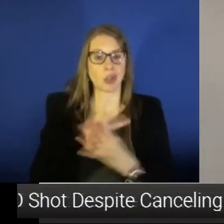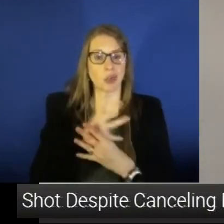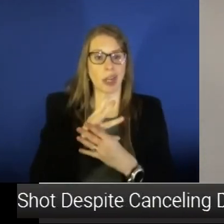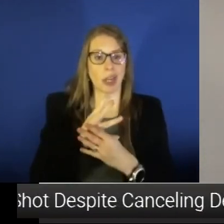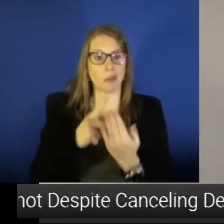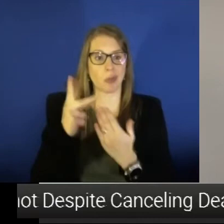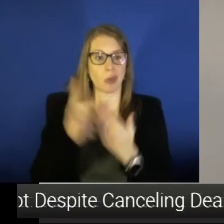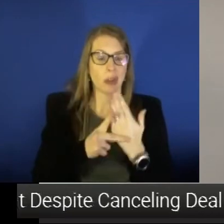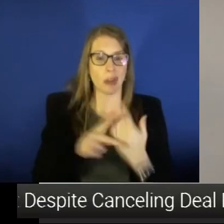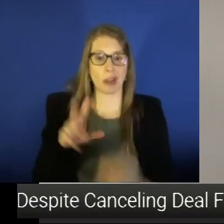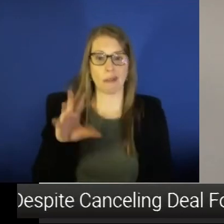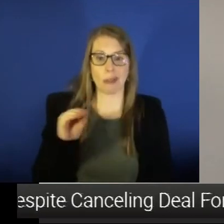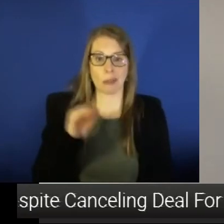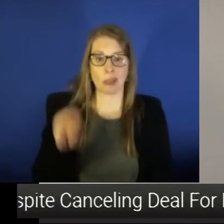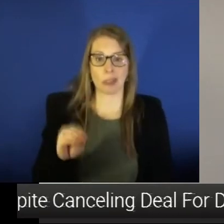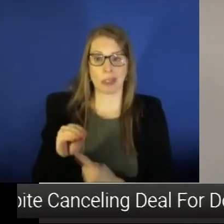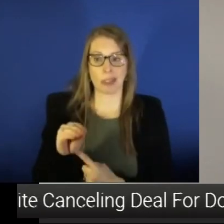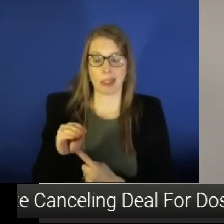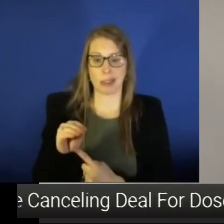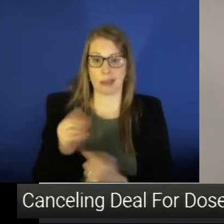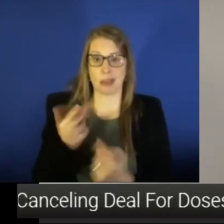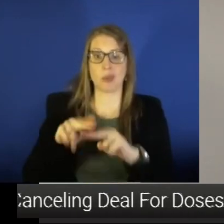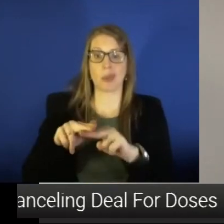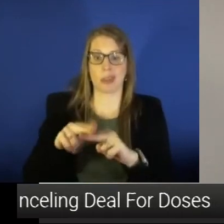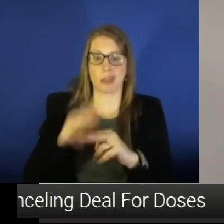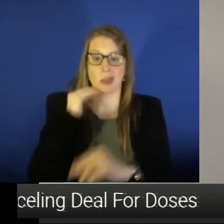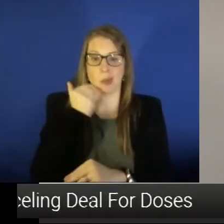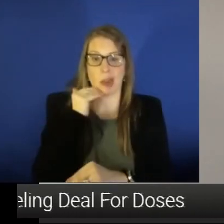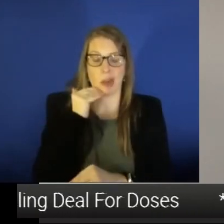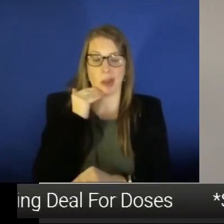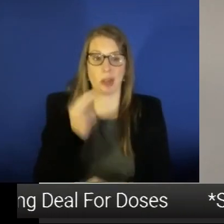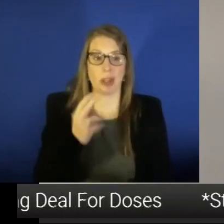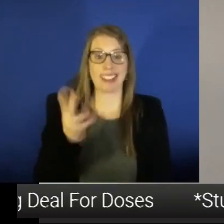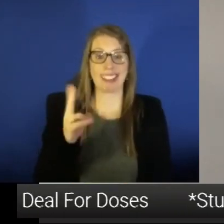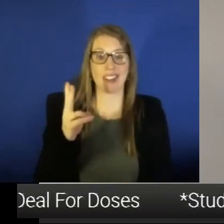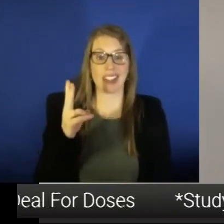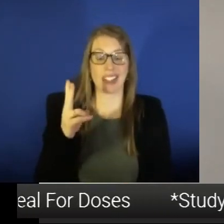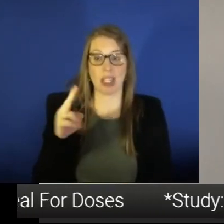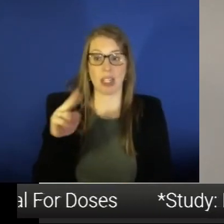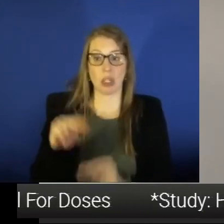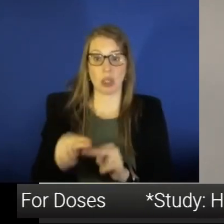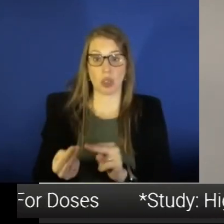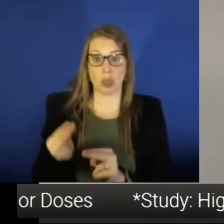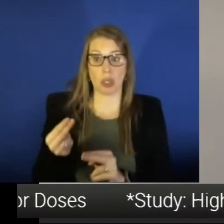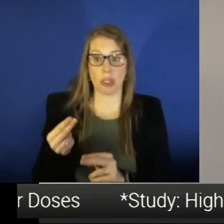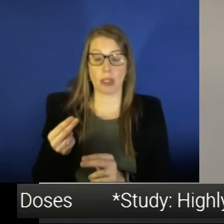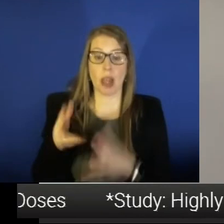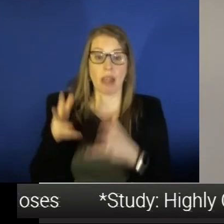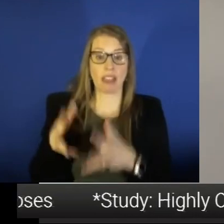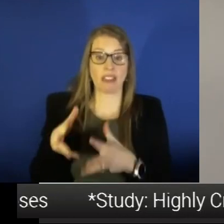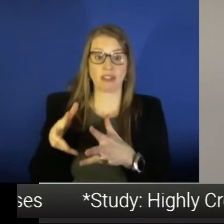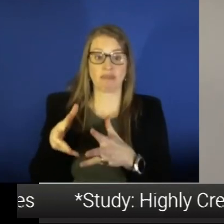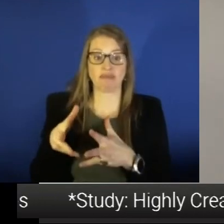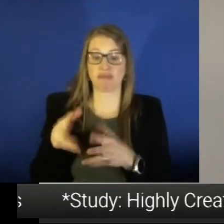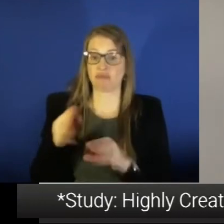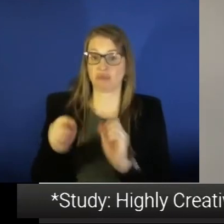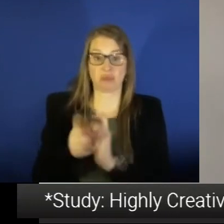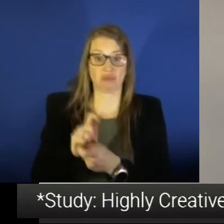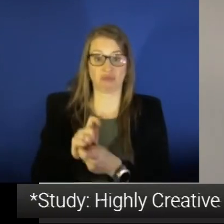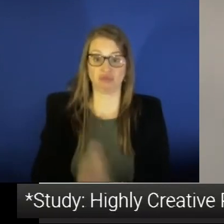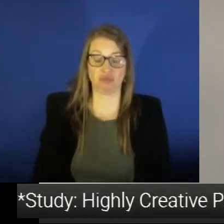of smokers increased their tobacco use, 17% decreased their tobacco use, and the remainder reported no